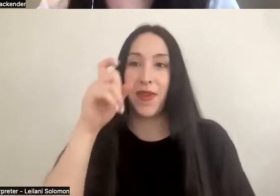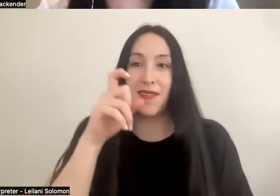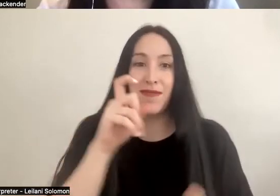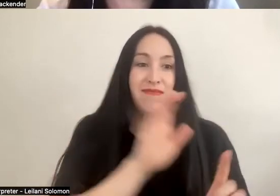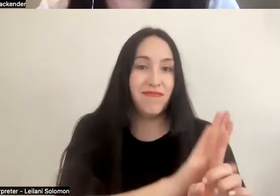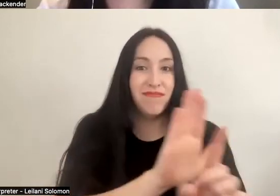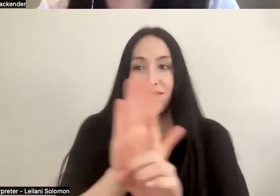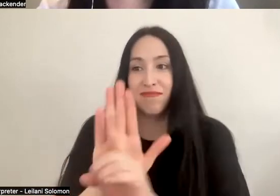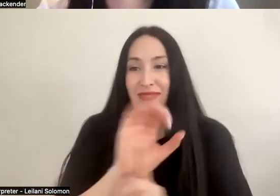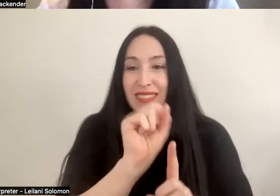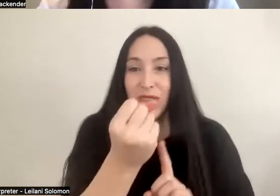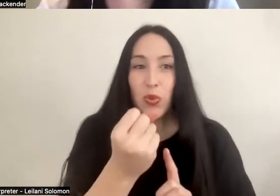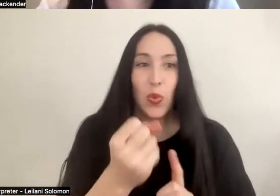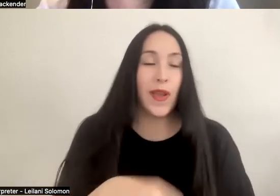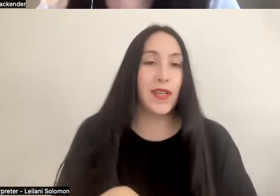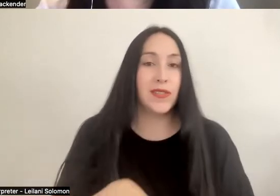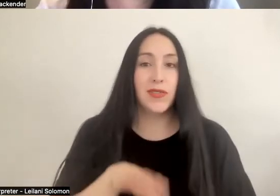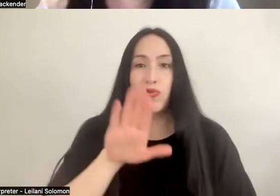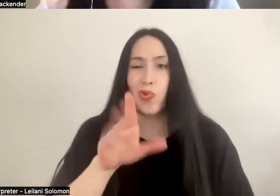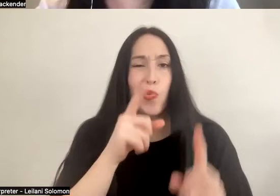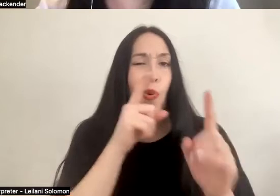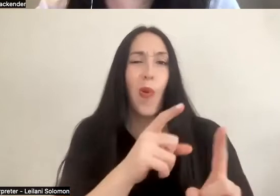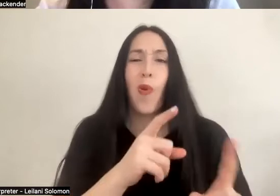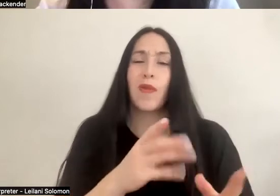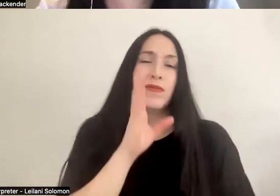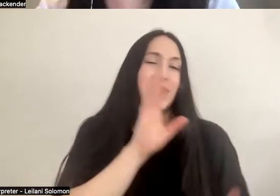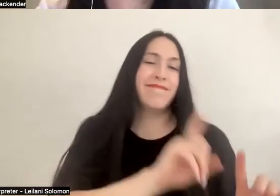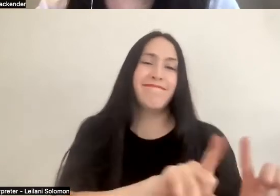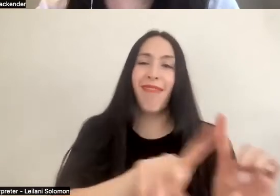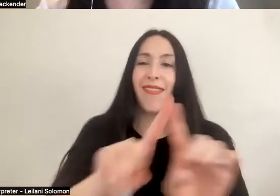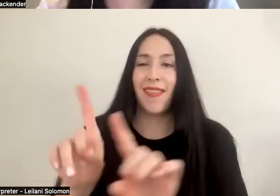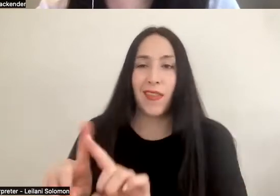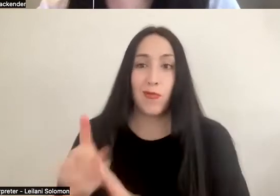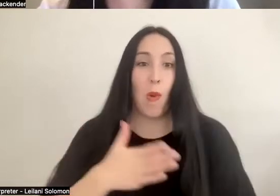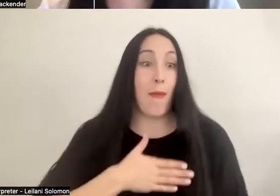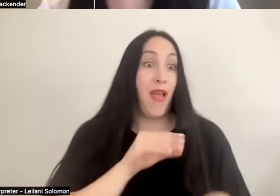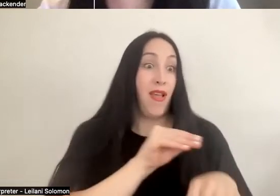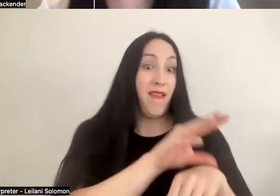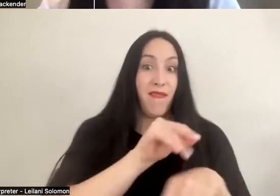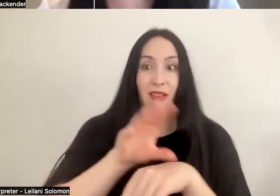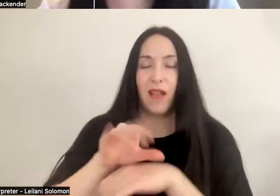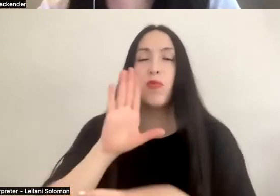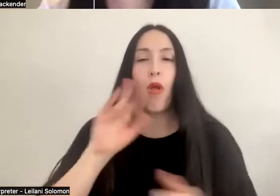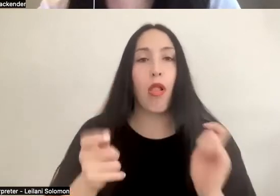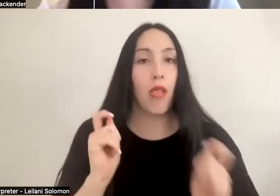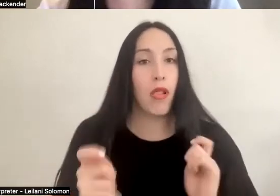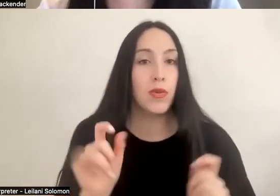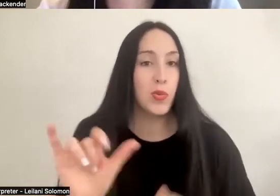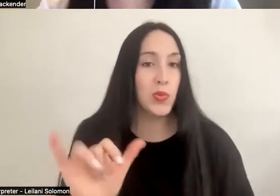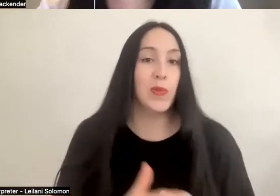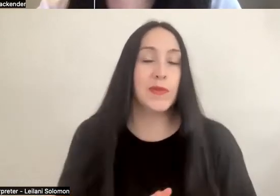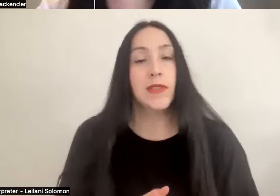situation, your objectives are all going to be different. but don't invest